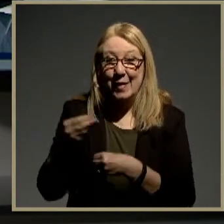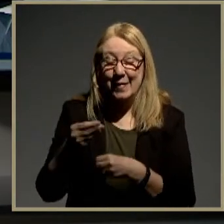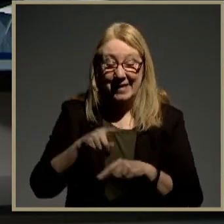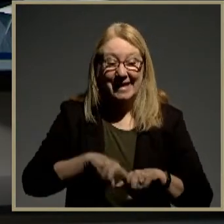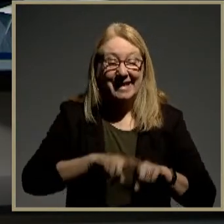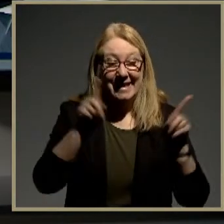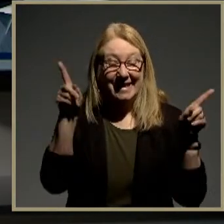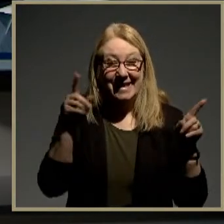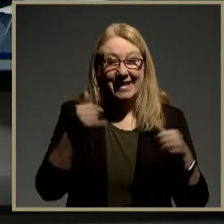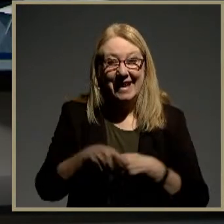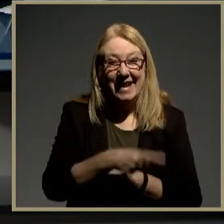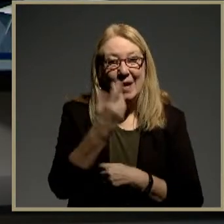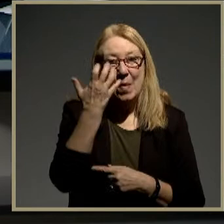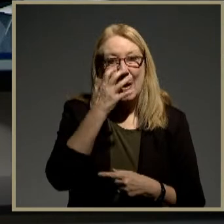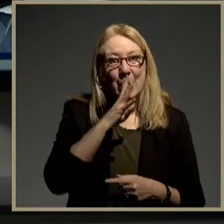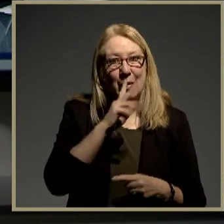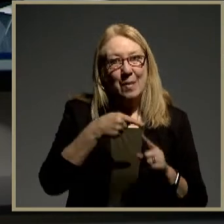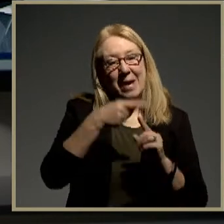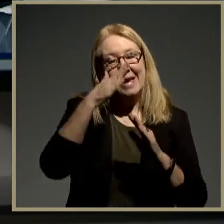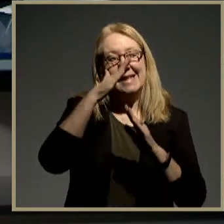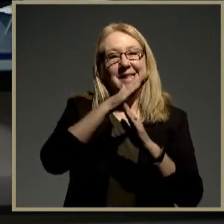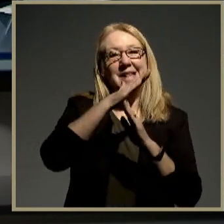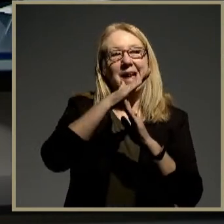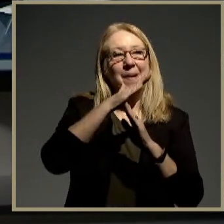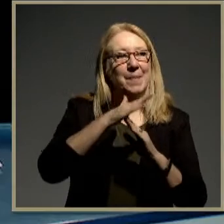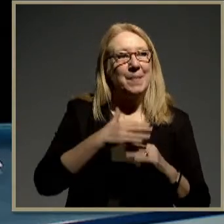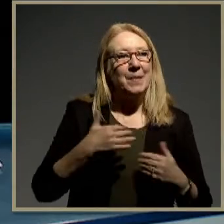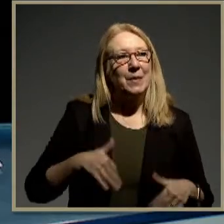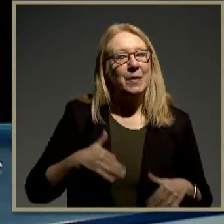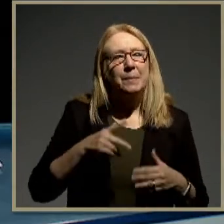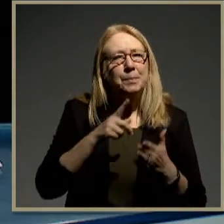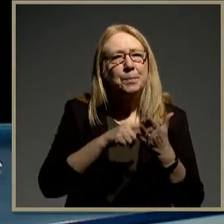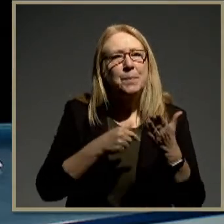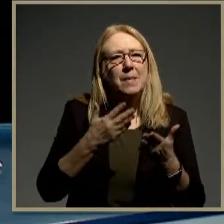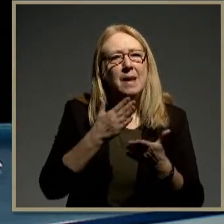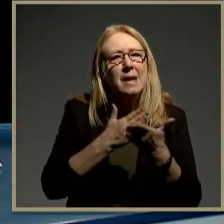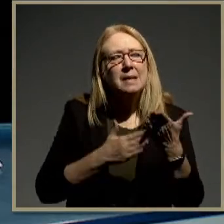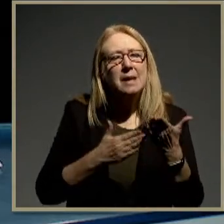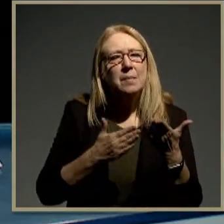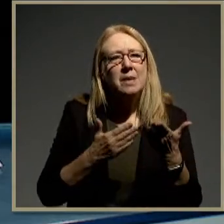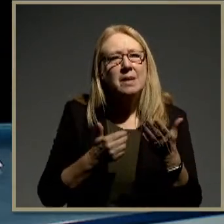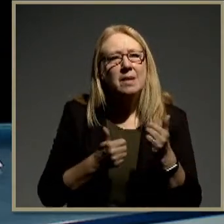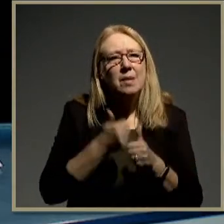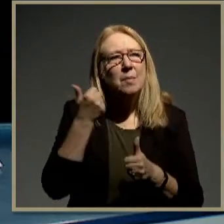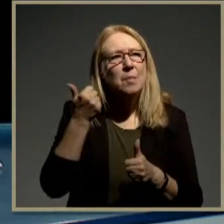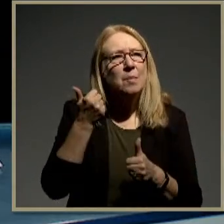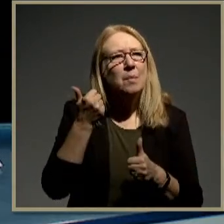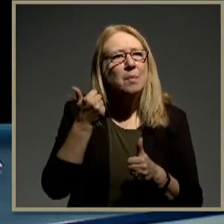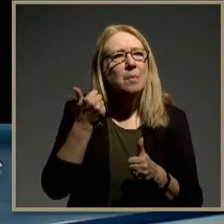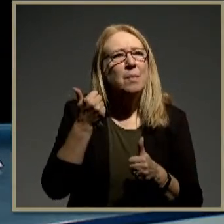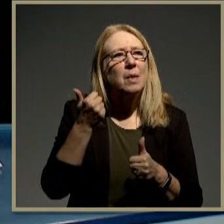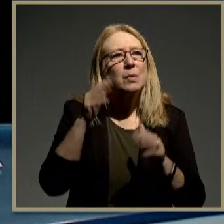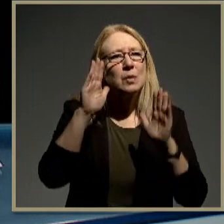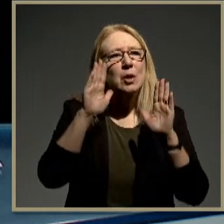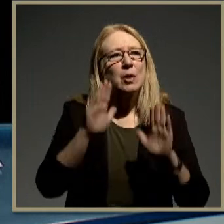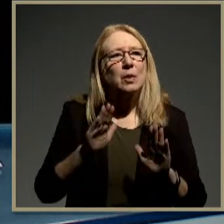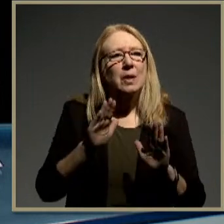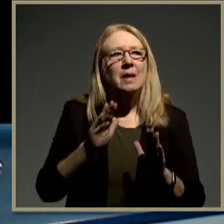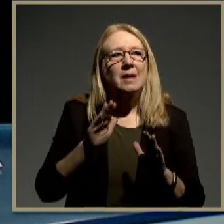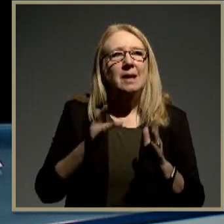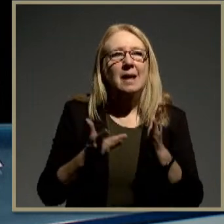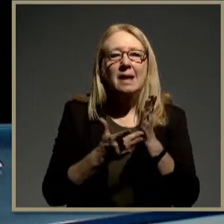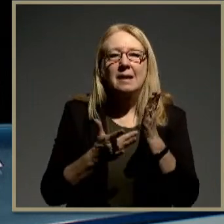You've mentioned state-of-the-art several times. What are some of the latest and greatest technologies that are